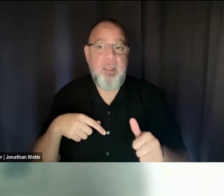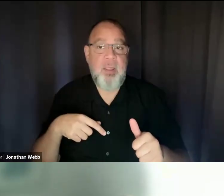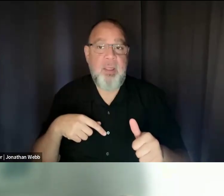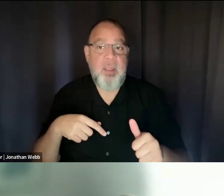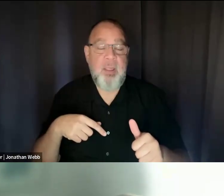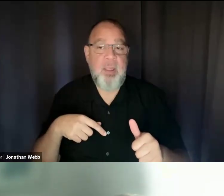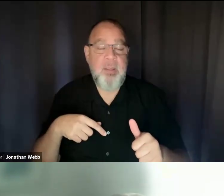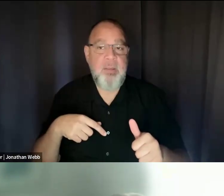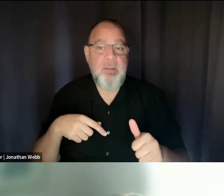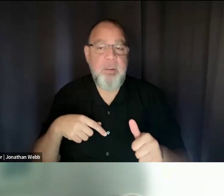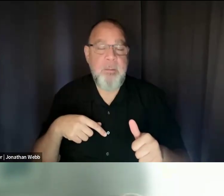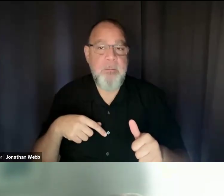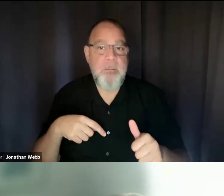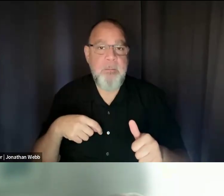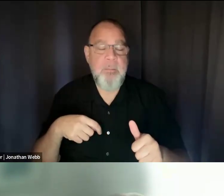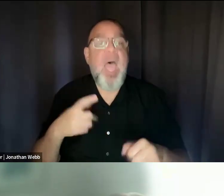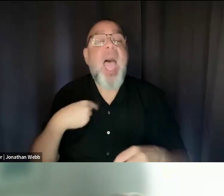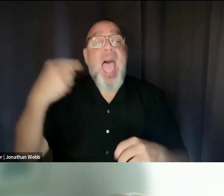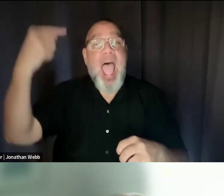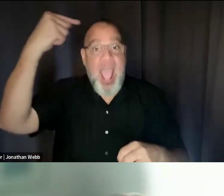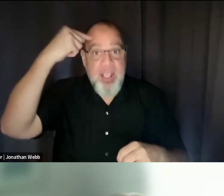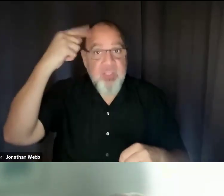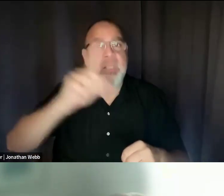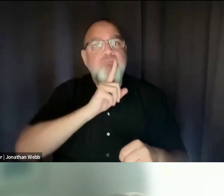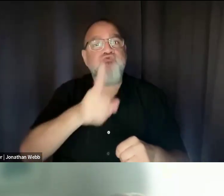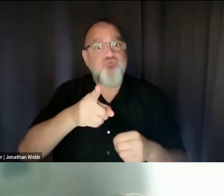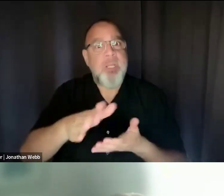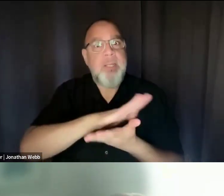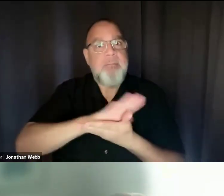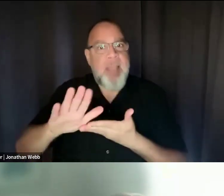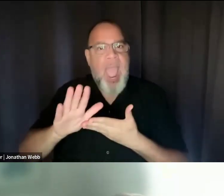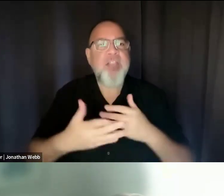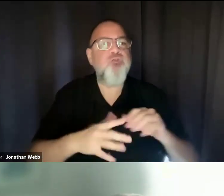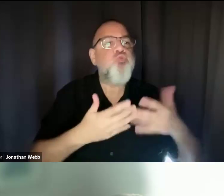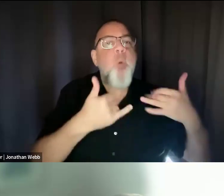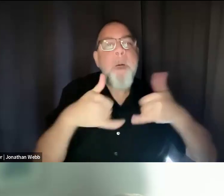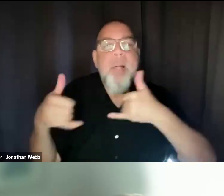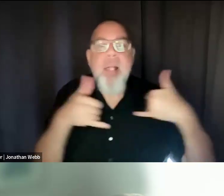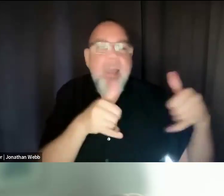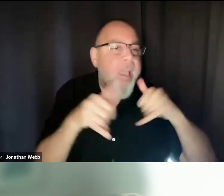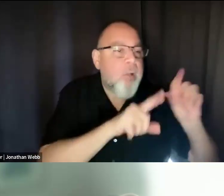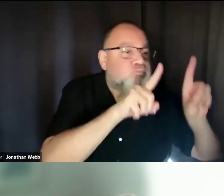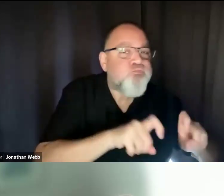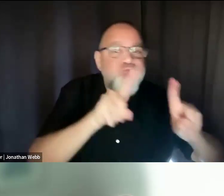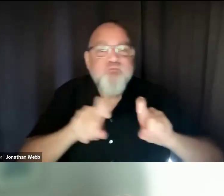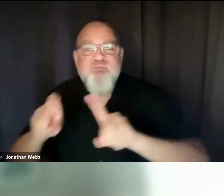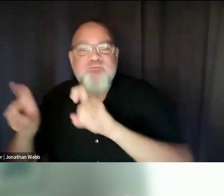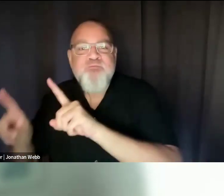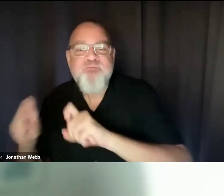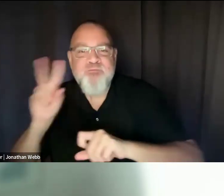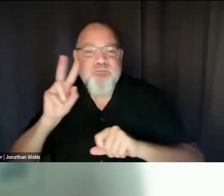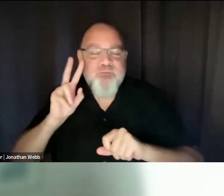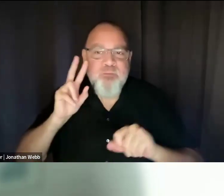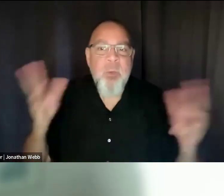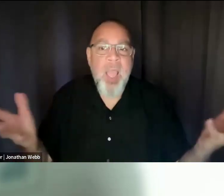personally speaking, I think it's good to experiment and figure out like what works for you. There's different fields. Now, when you are doing